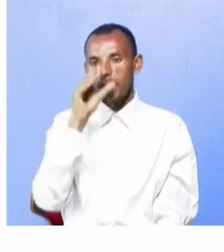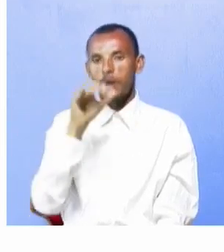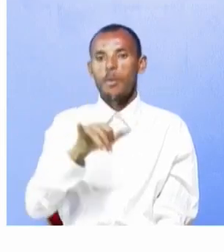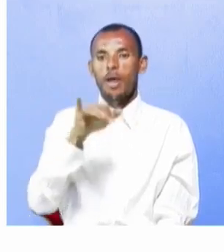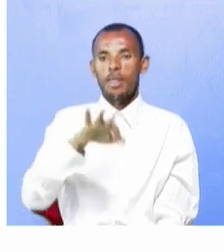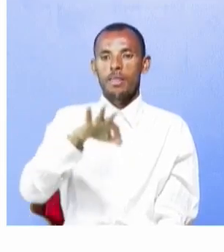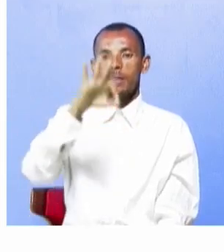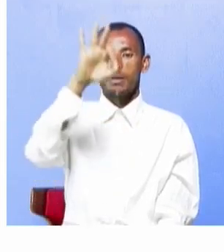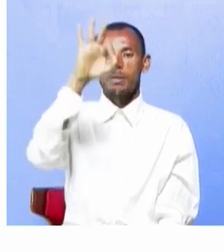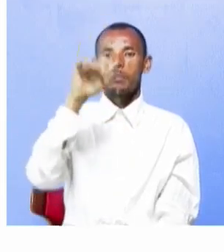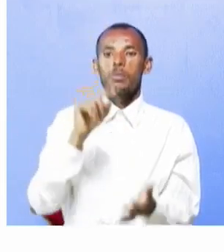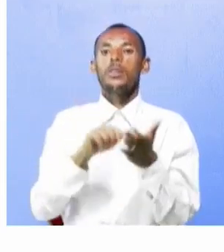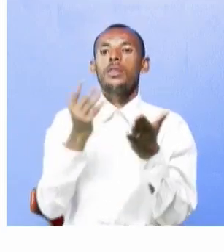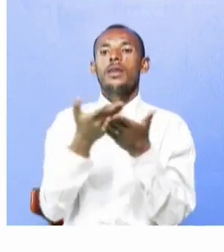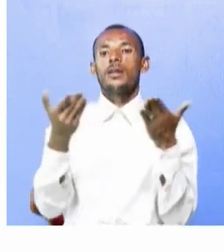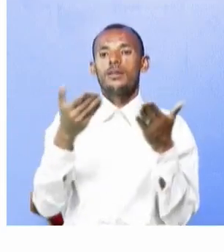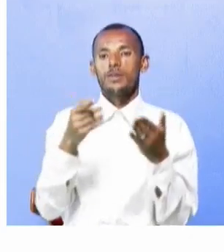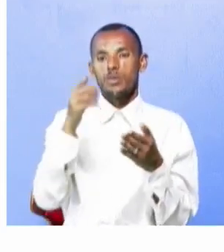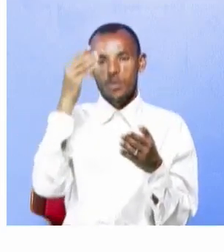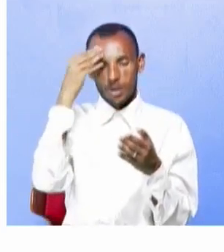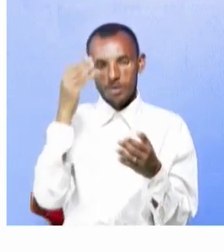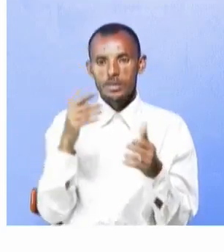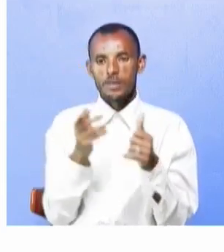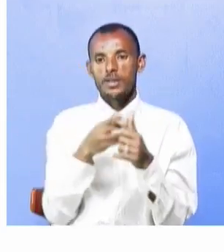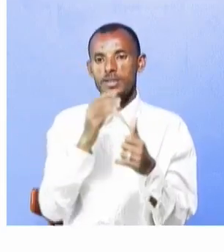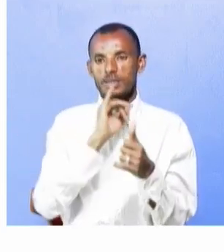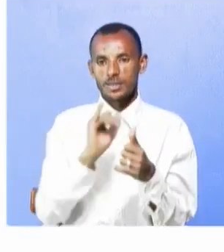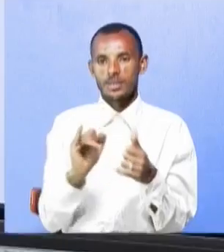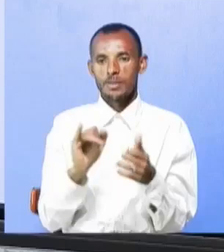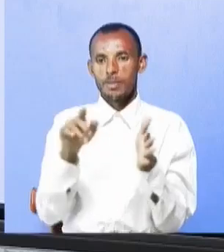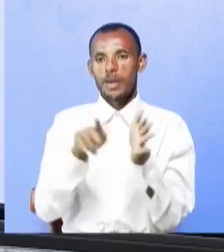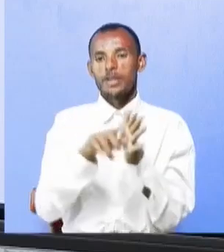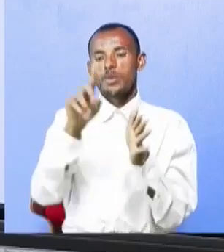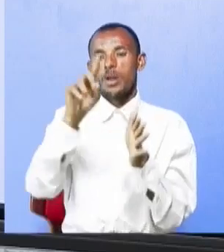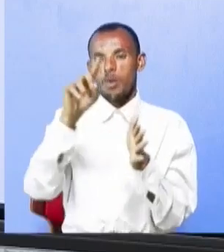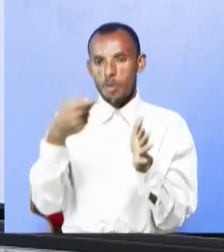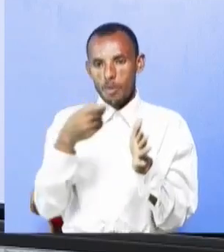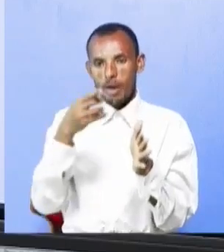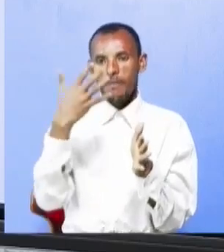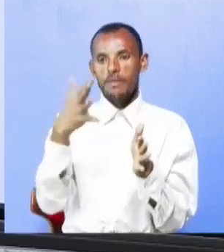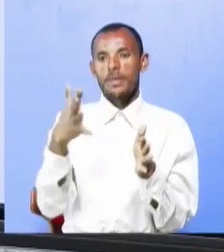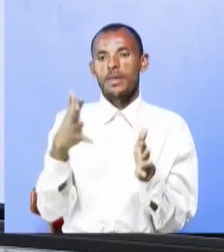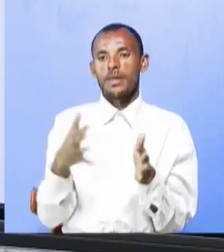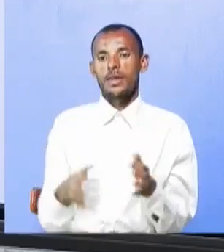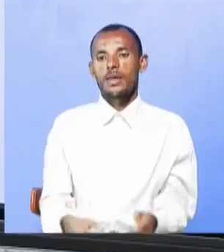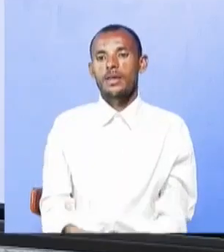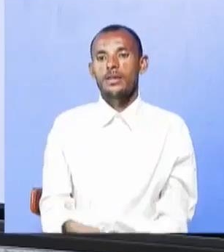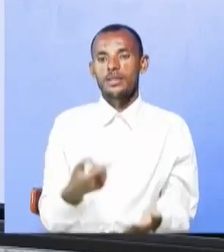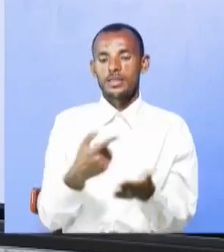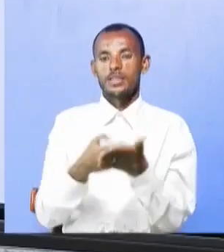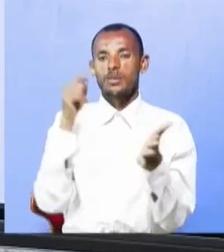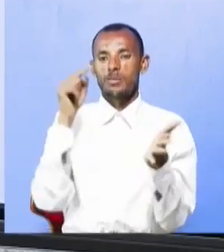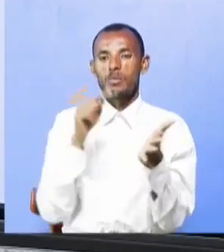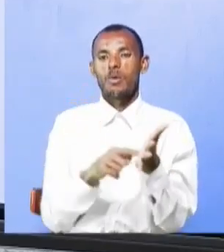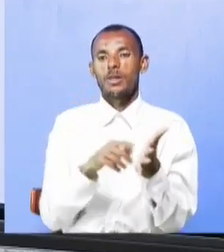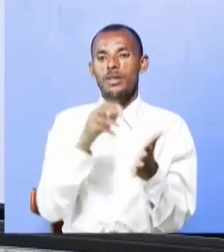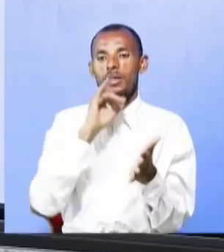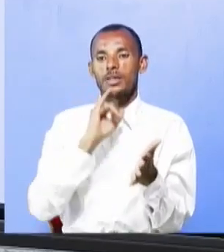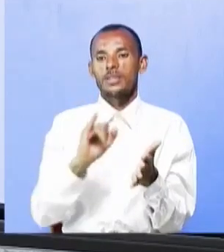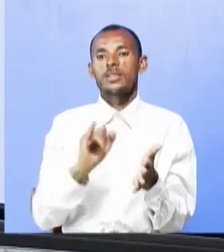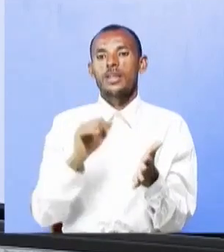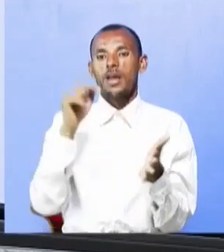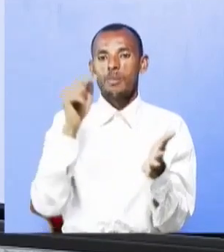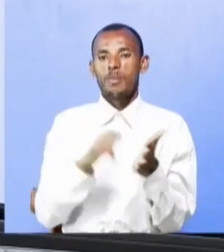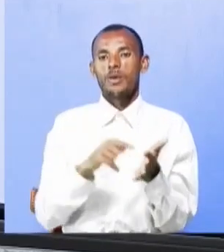located, right? The first order pair is minus 1, comma 15. This point is a